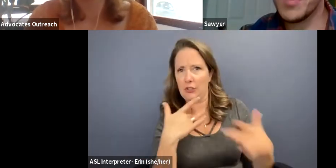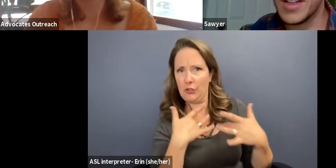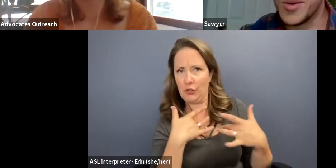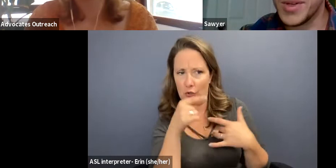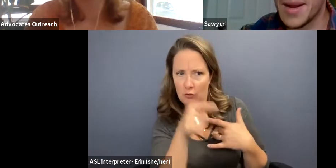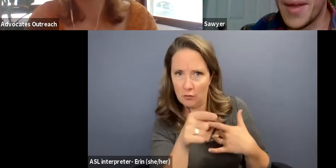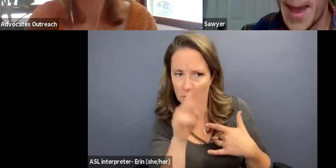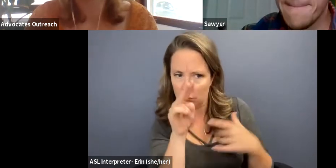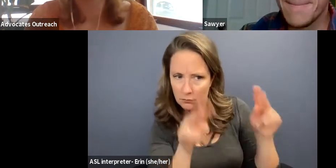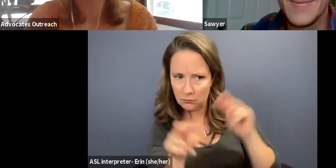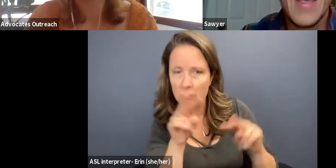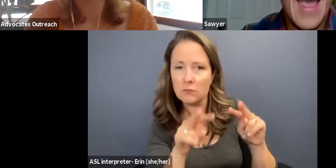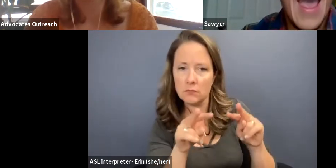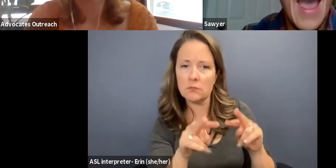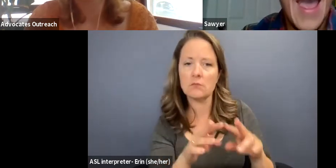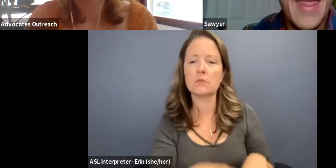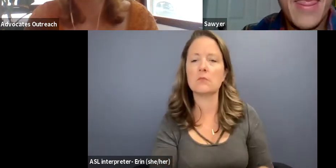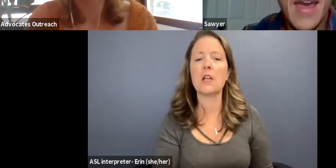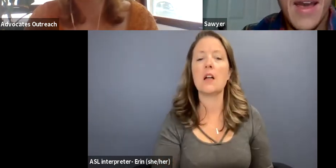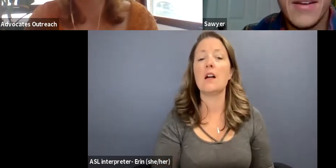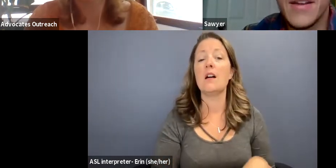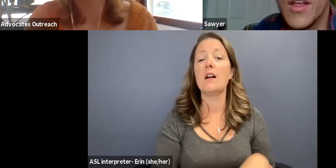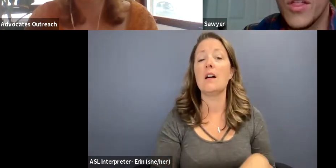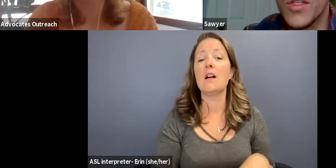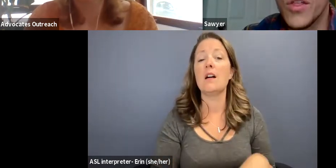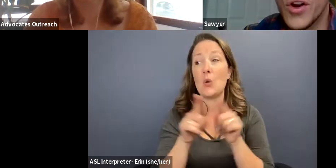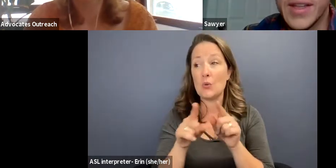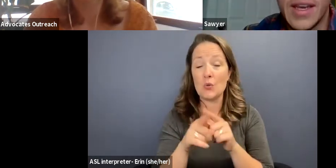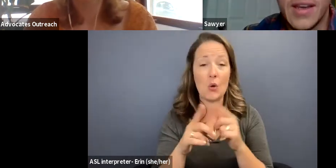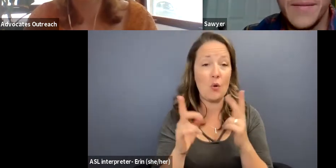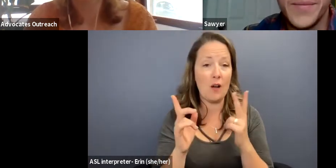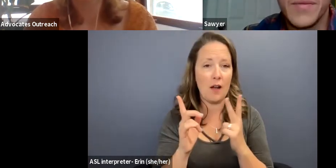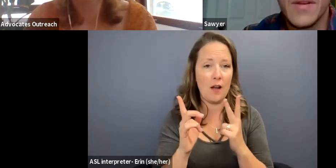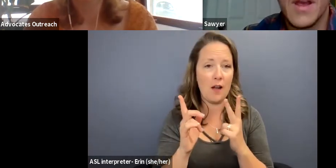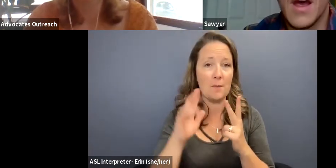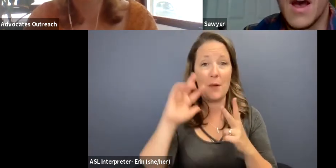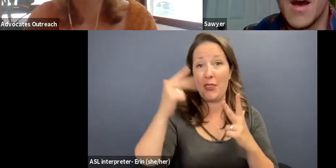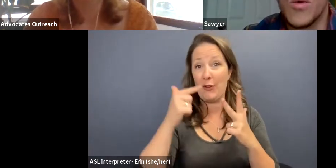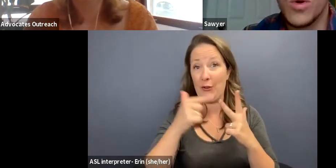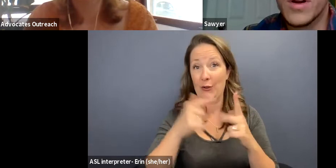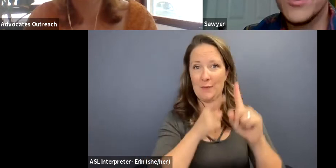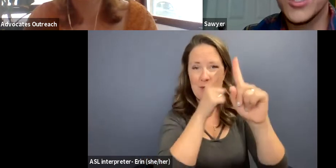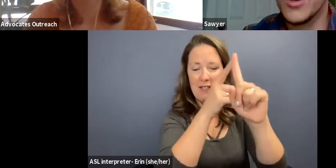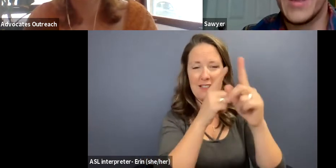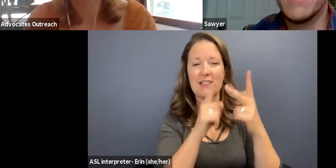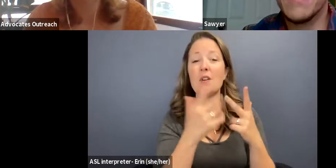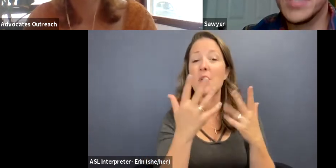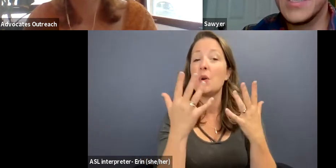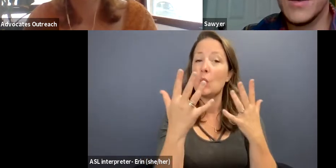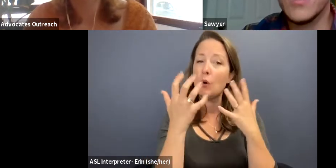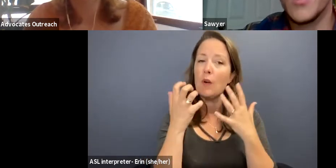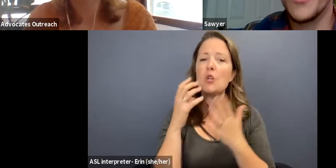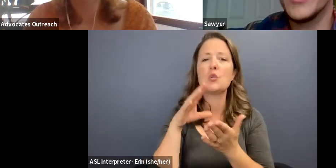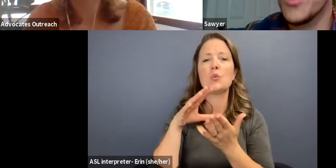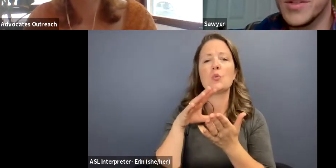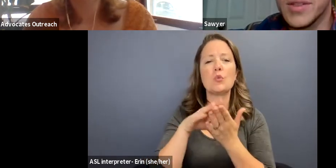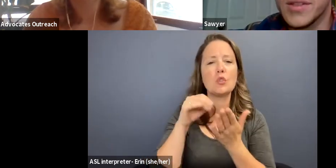those quickly. This was in the description of what you signed up for, but just want to lay out here